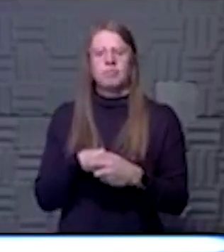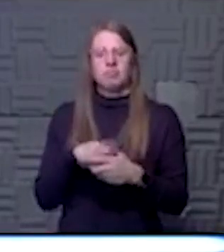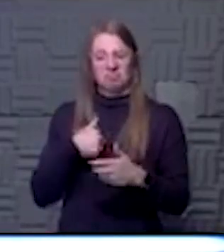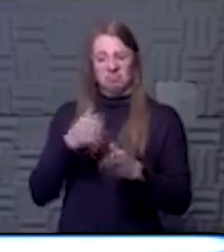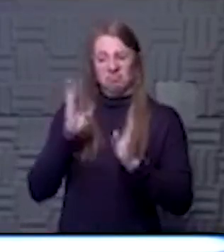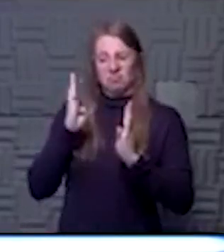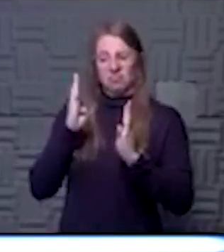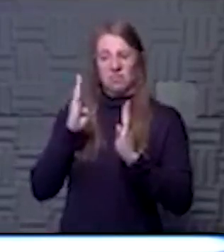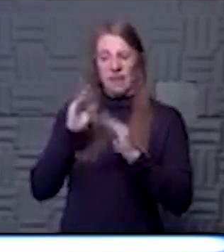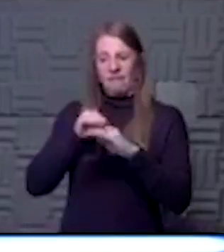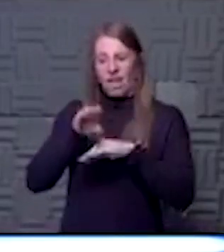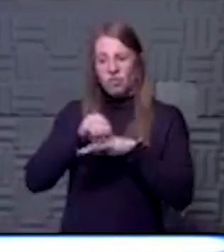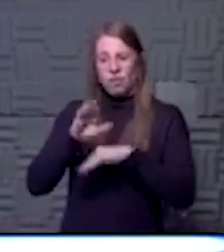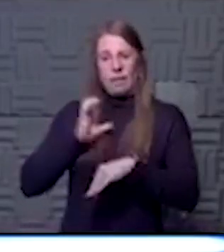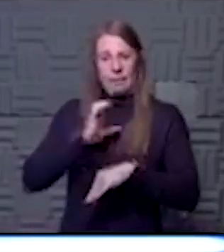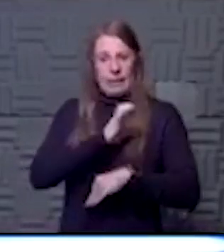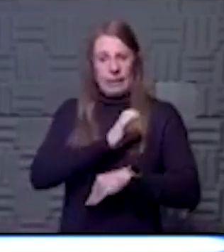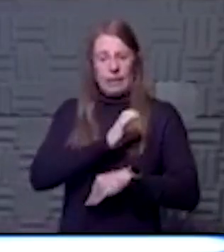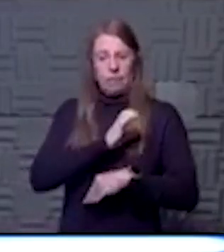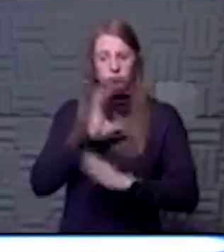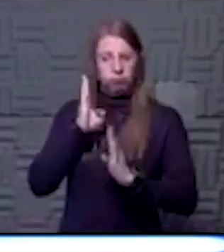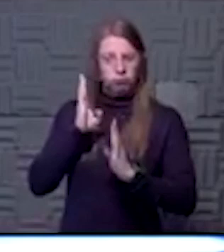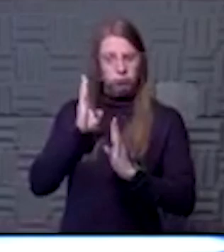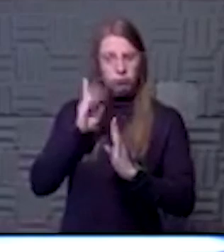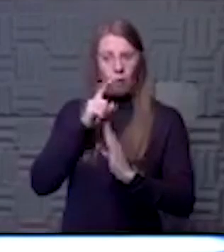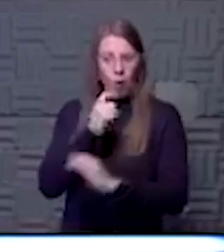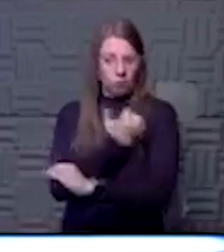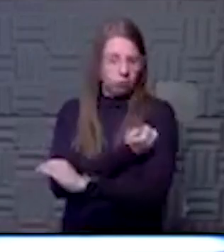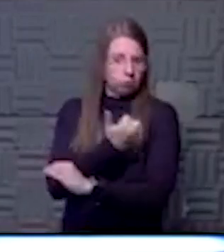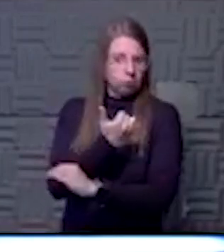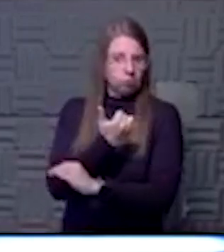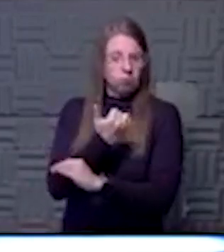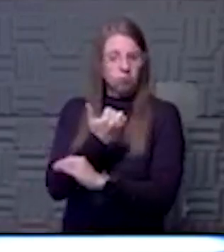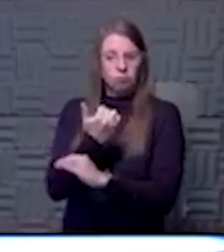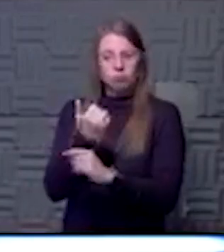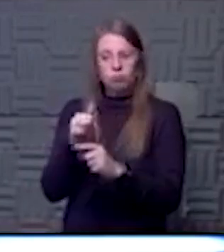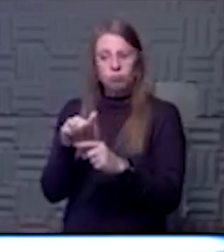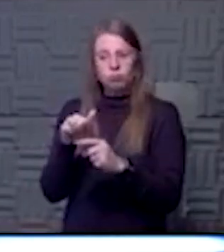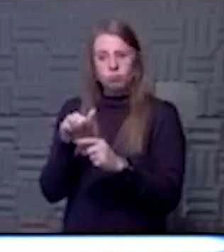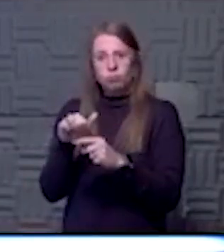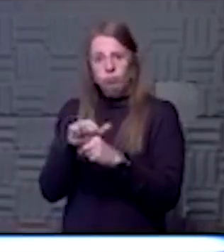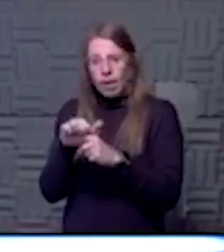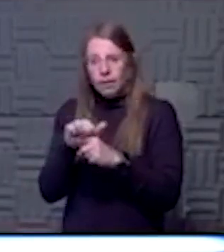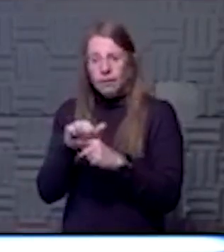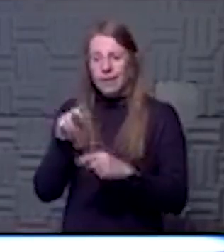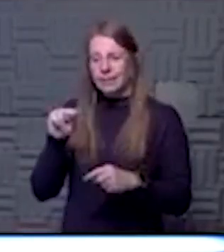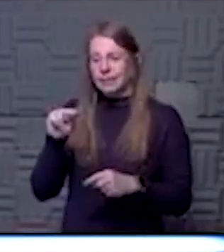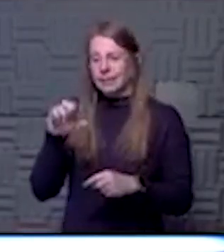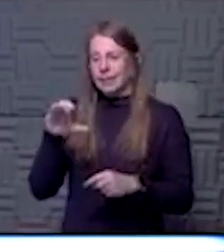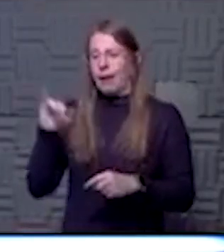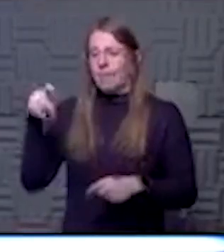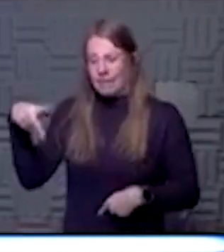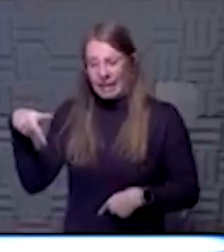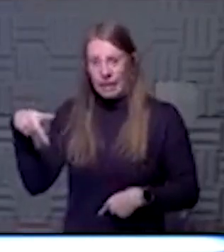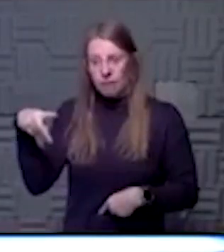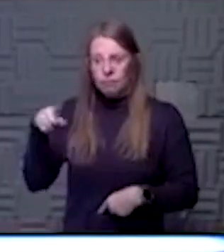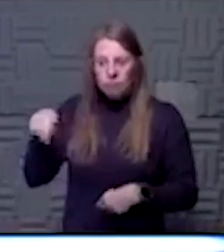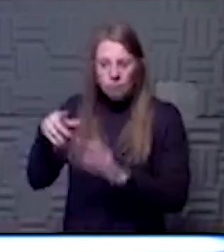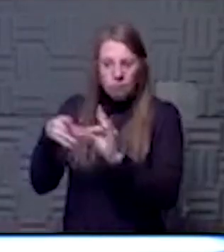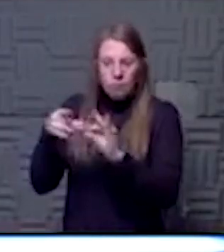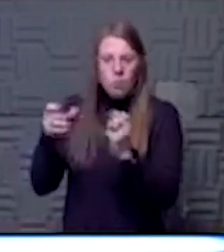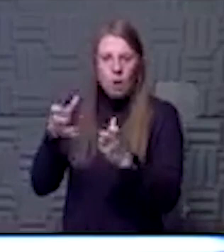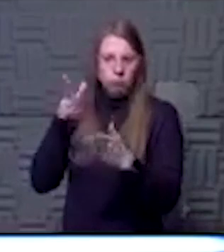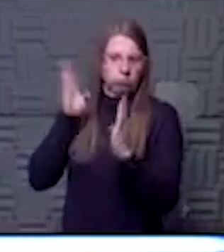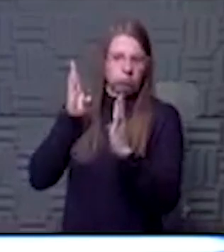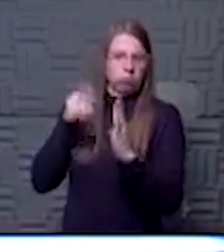the Advisory Committee for Immunization Practices, the ACIP, to what they say.